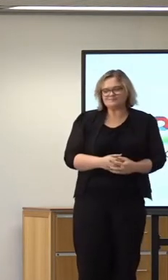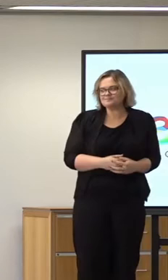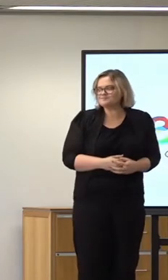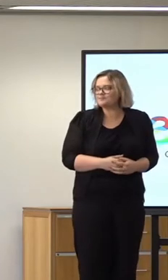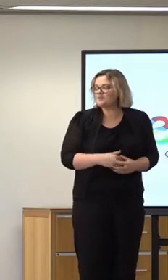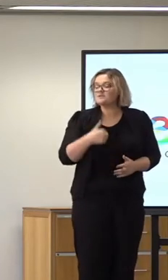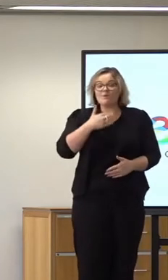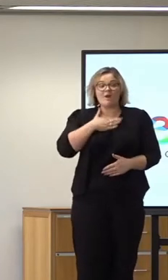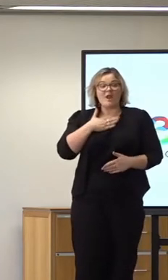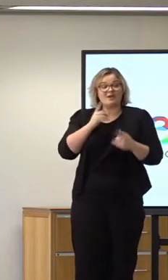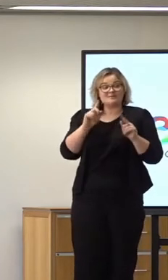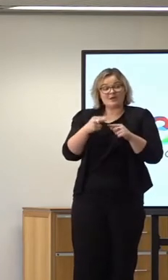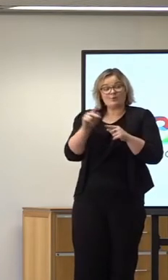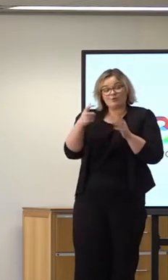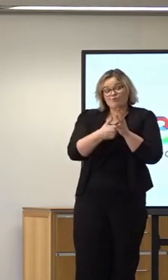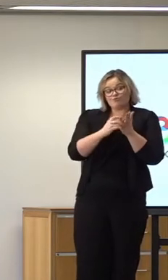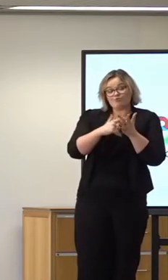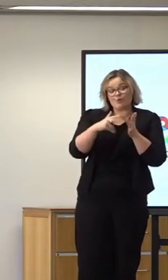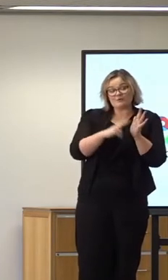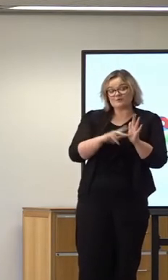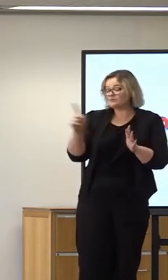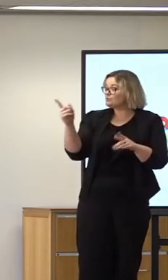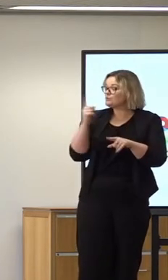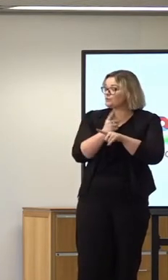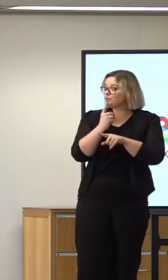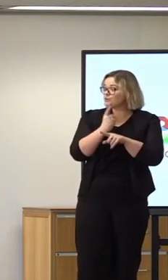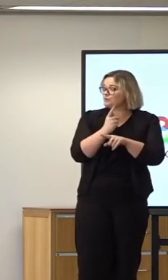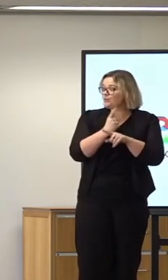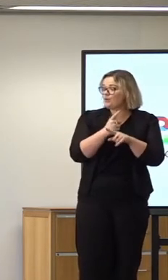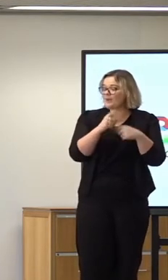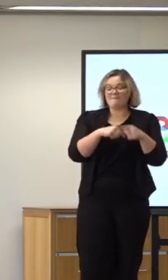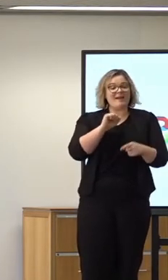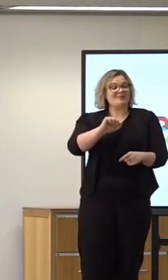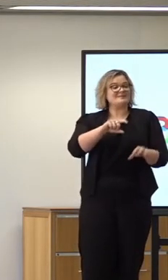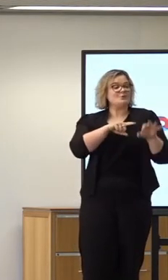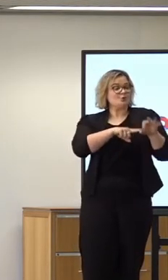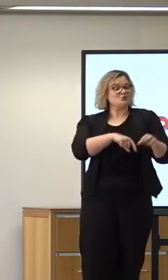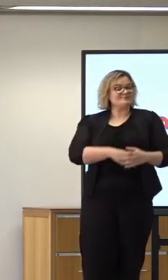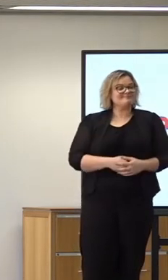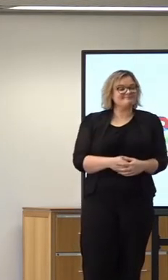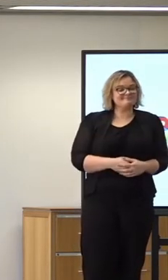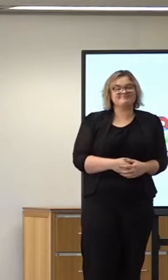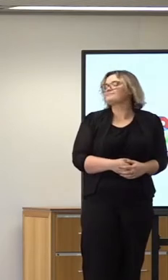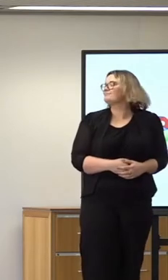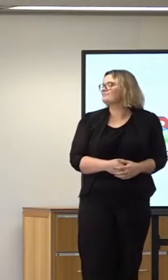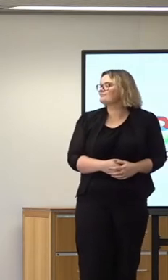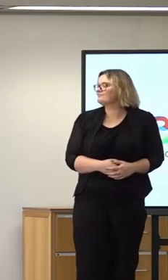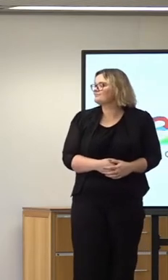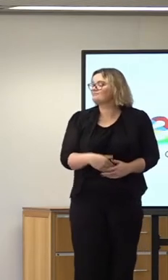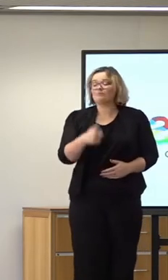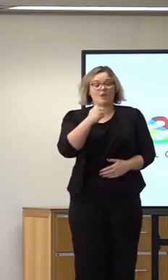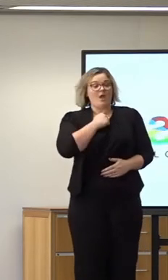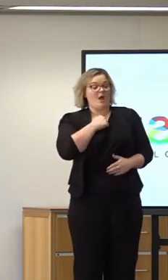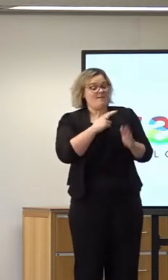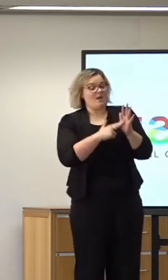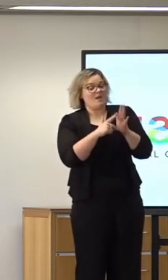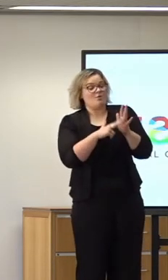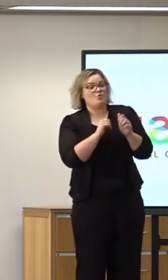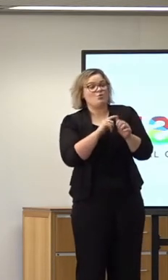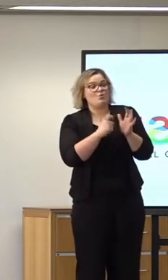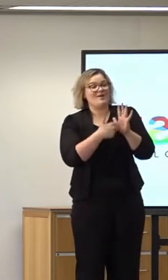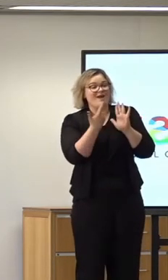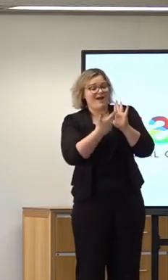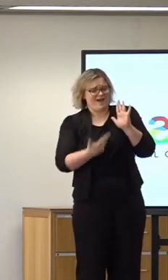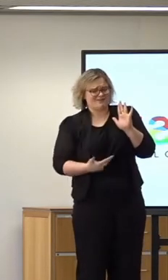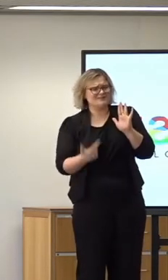you, if I may, and get you to talk to this question. Yeah, as a Noongar artist, I've been practicing for